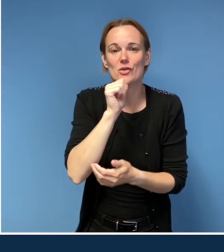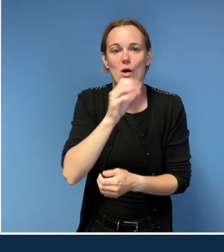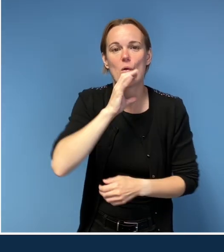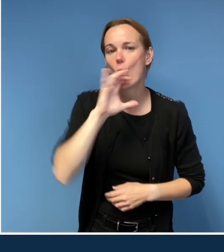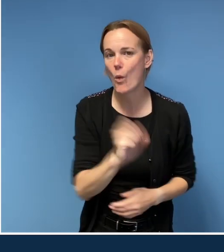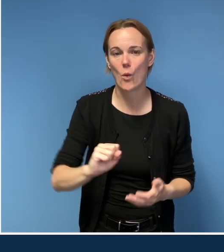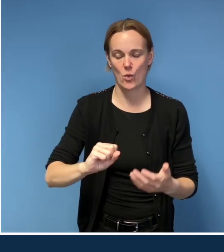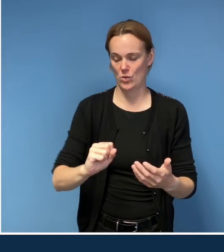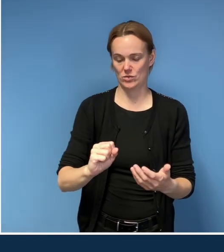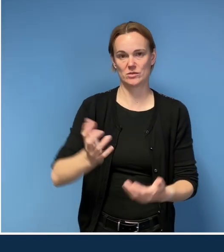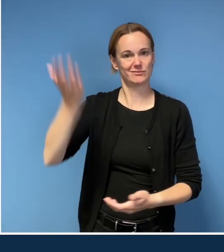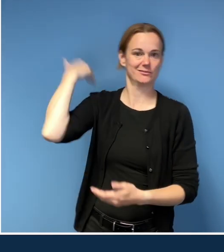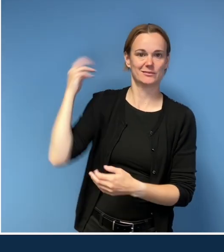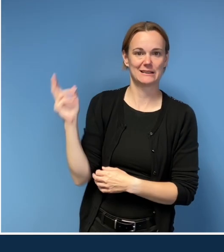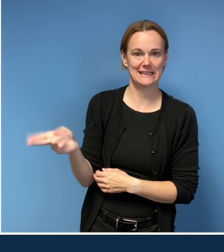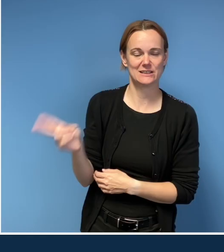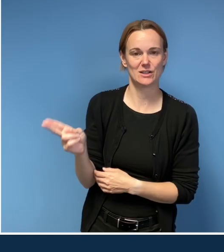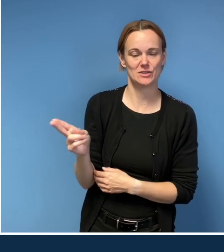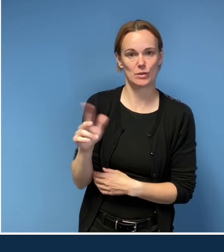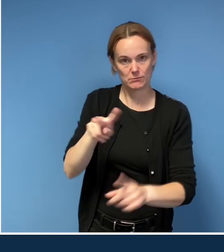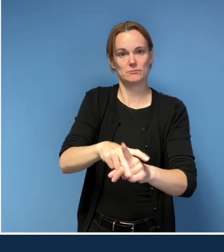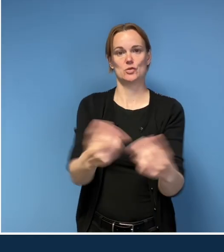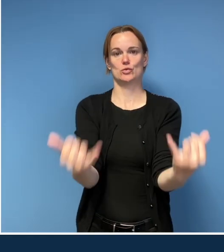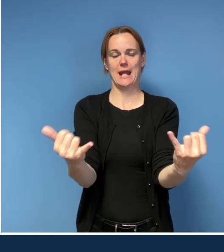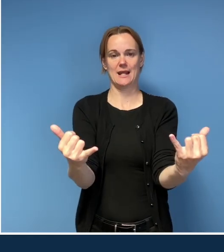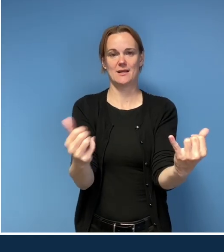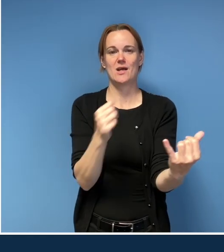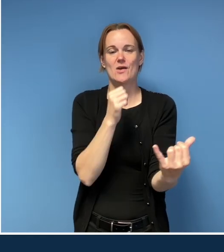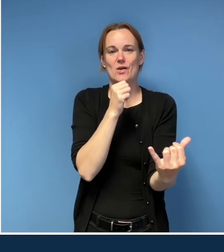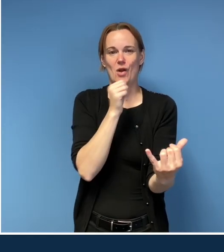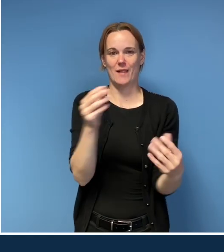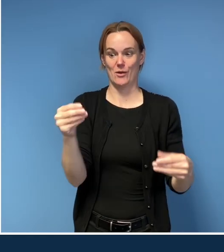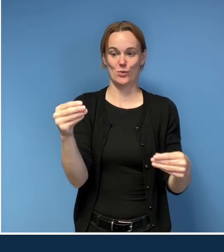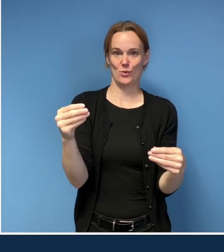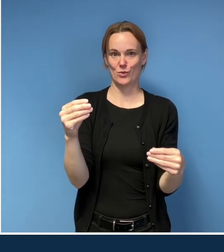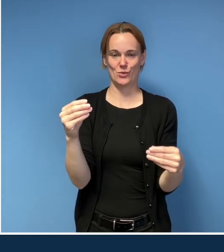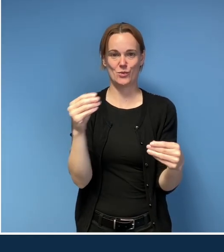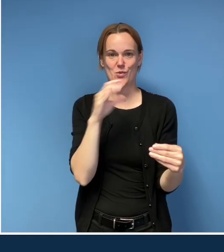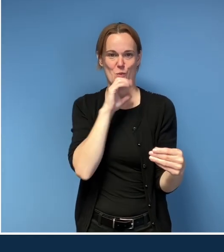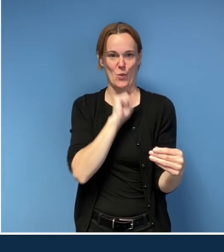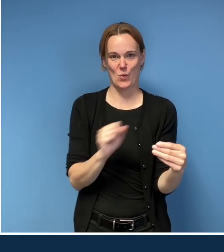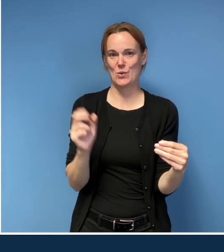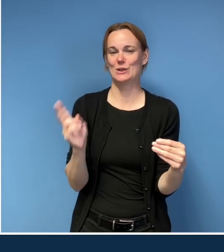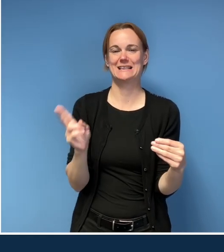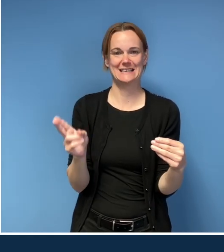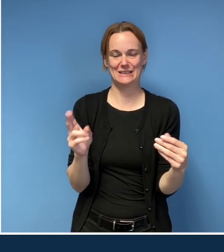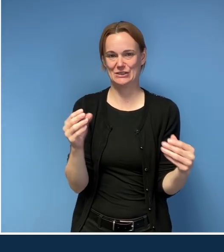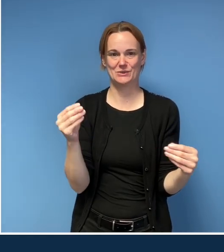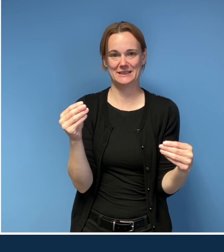They're not items of the past. They're not relics of the past. They're intentional commitments to mutual